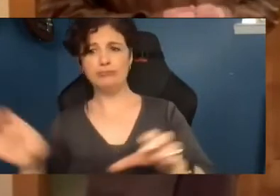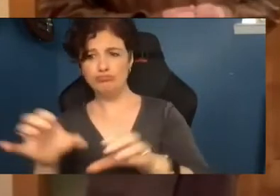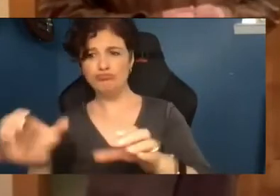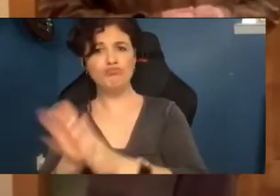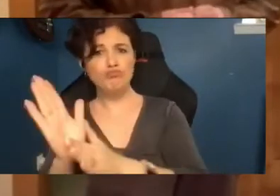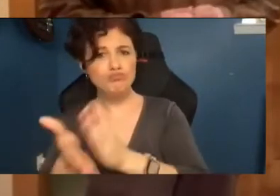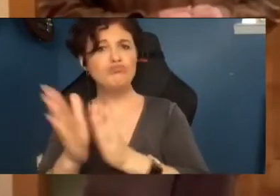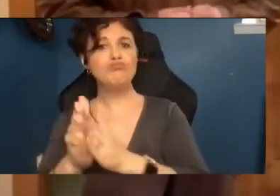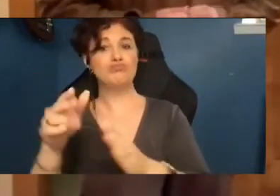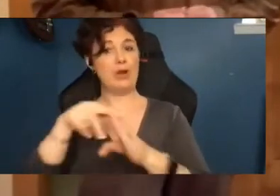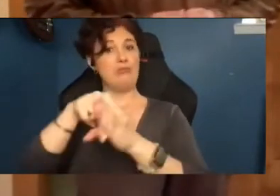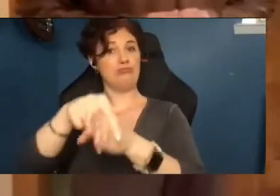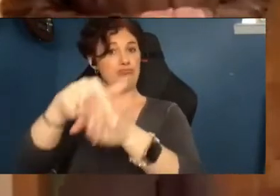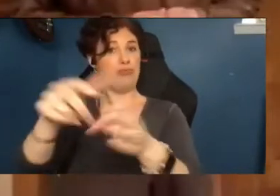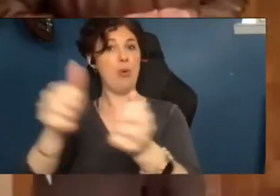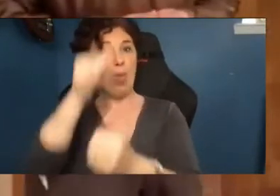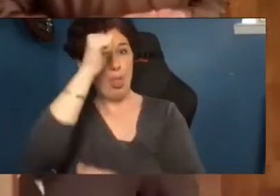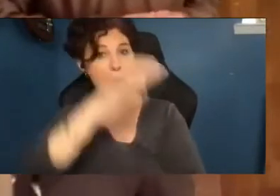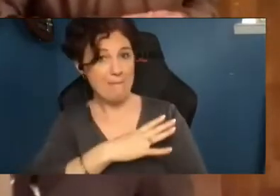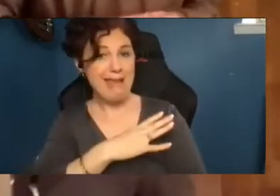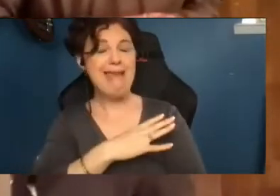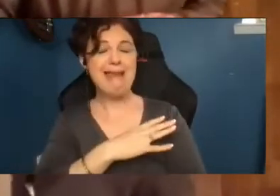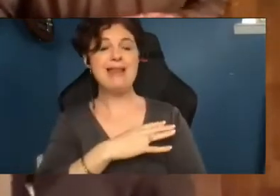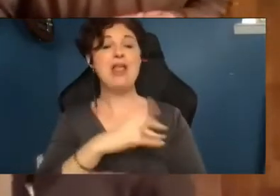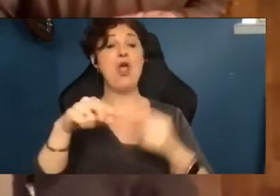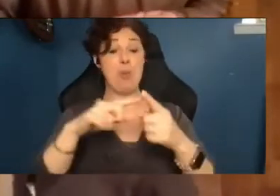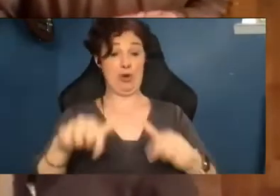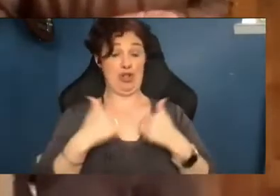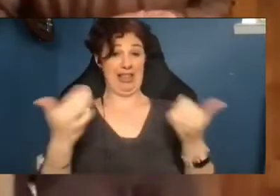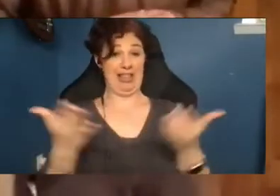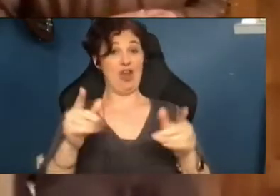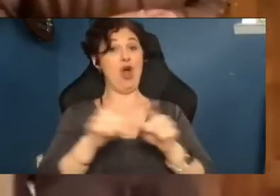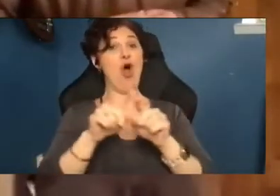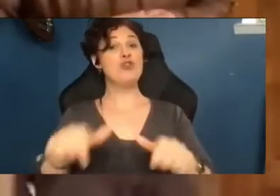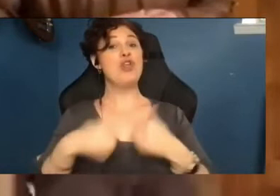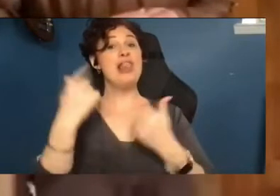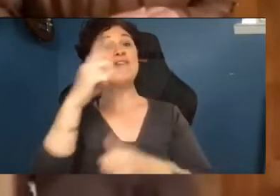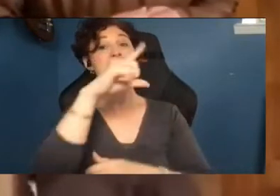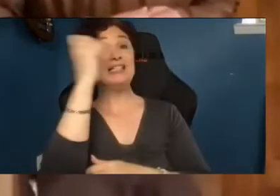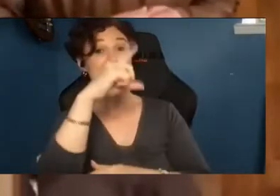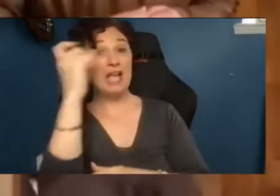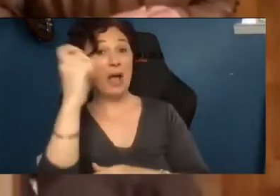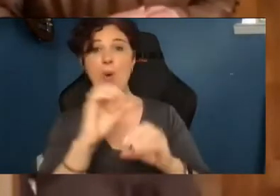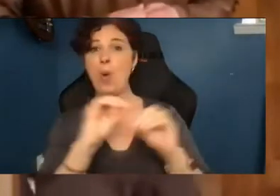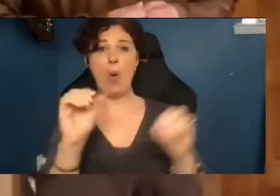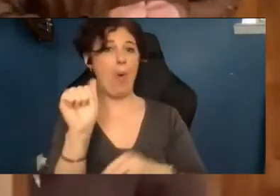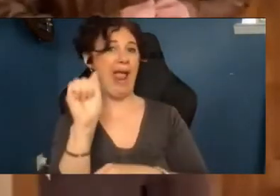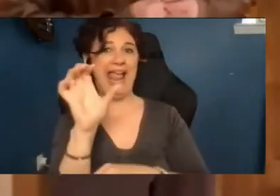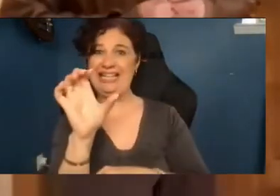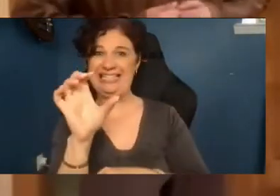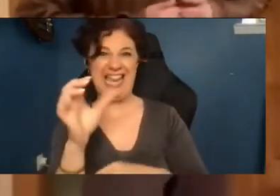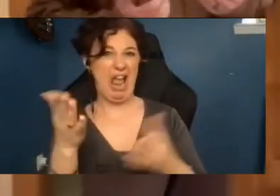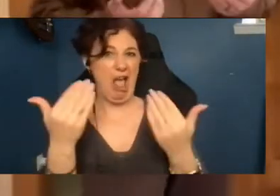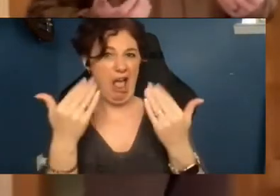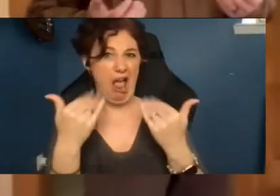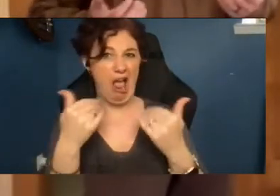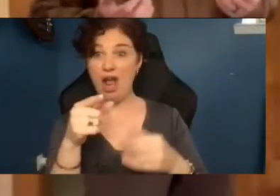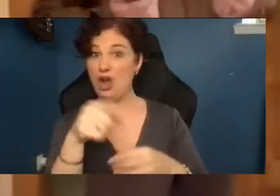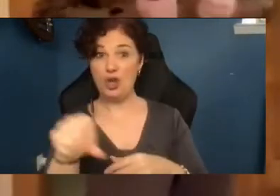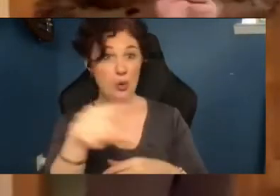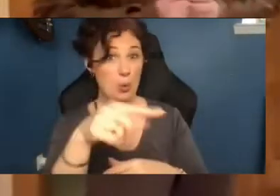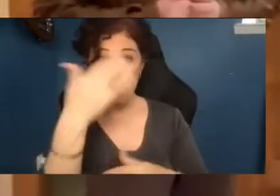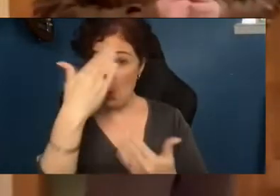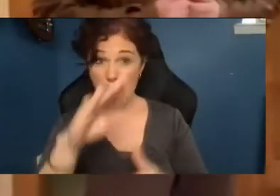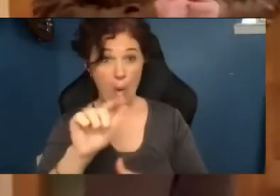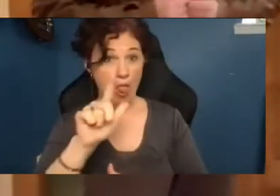men on horseback. When she lives here, she also lives here in the summer months without air conditioning. For those of you that may not be